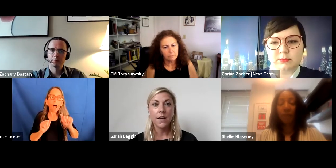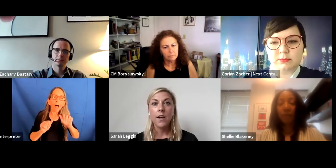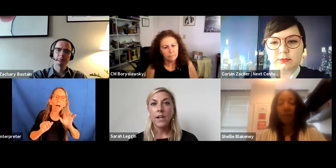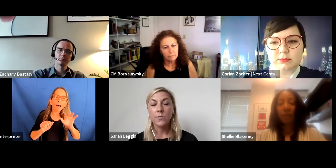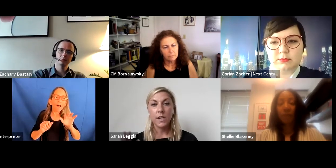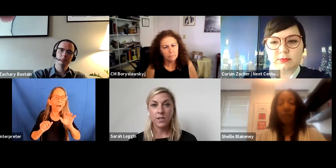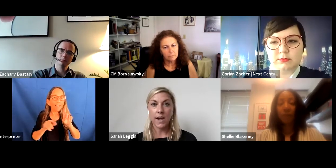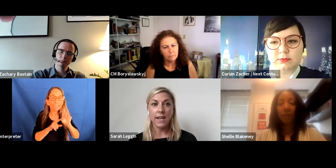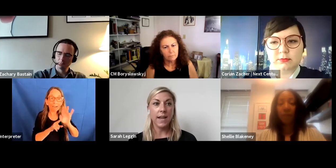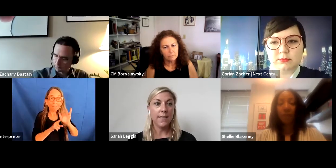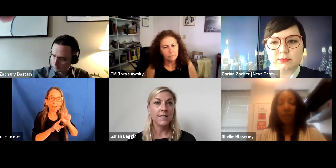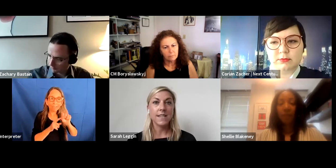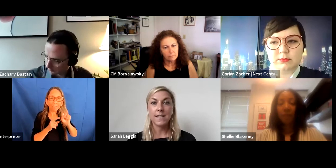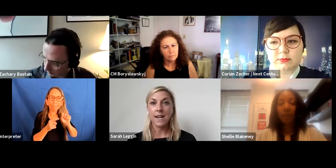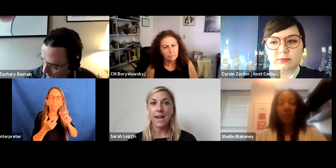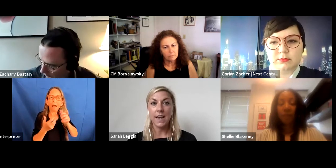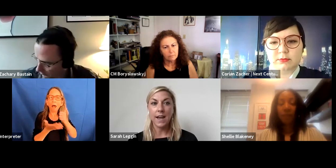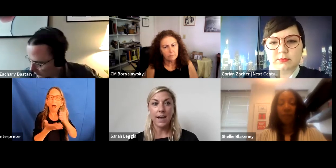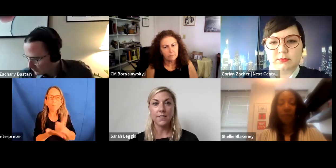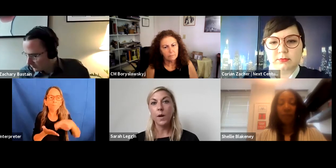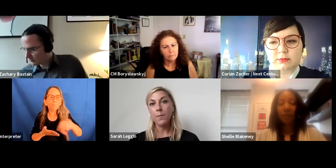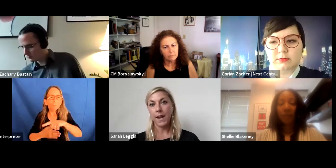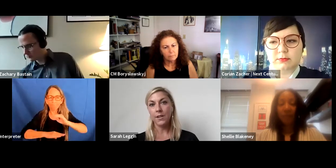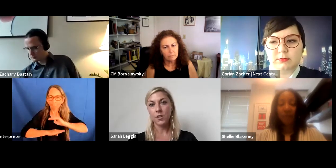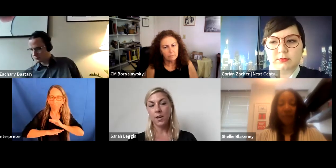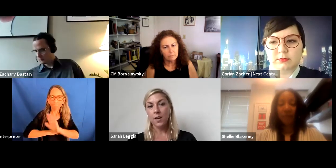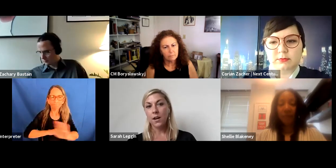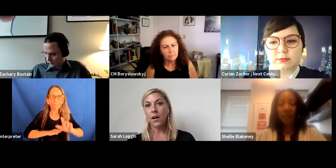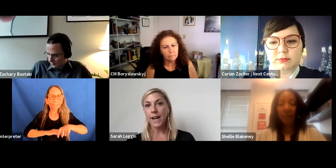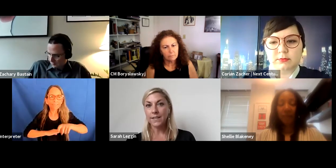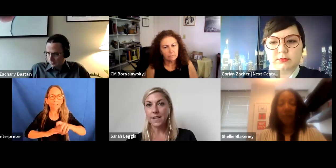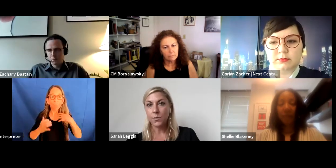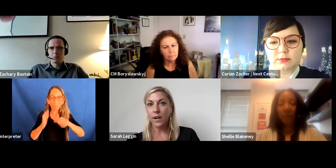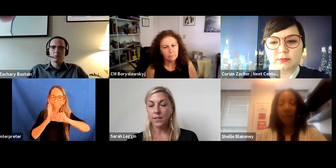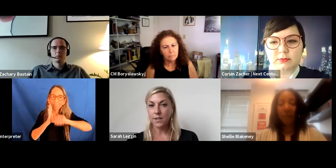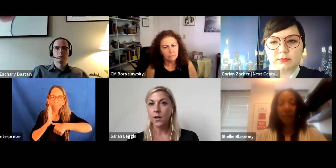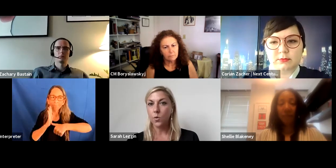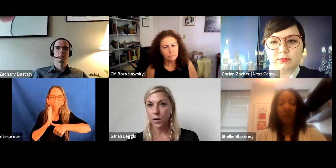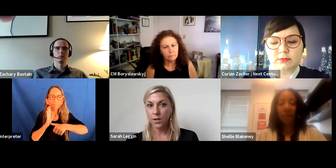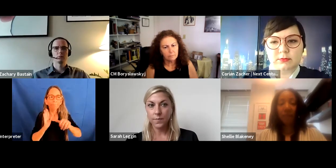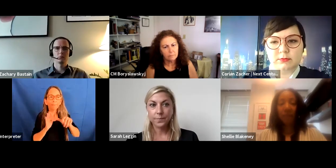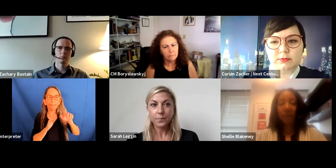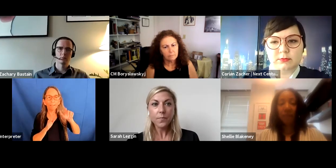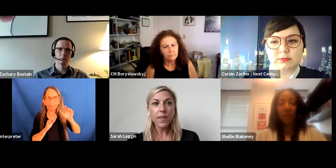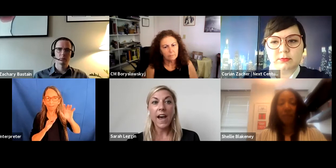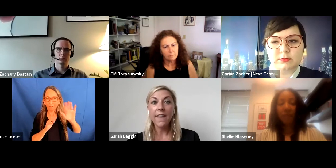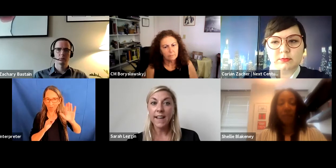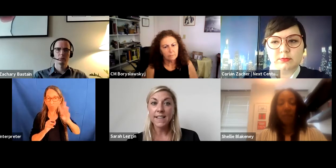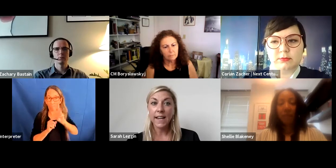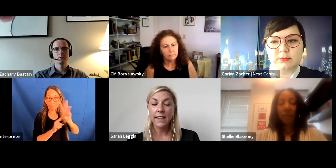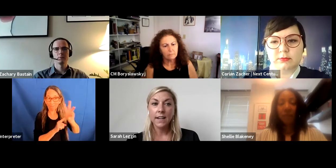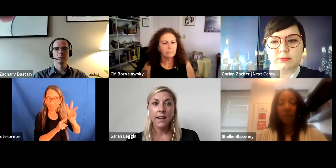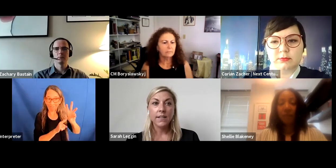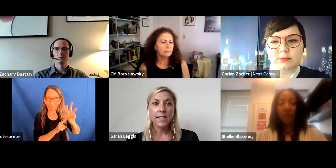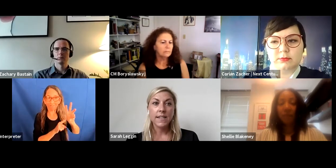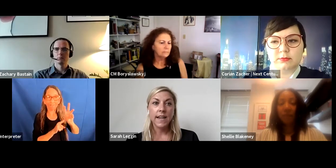needs, I just wanted to highlight that CTIA has a webpage called accesswireless.org. At that